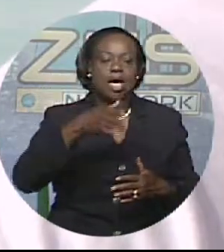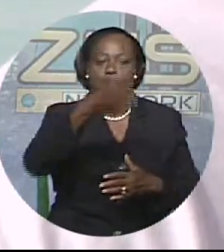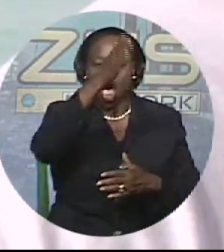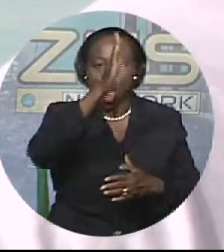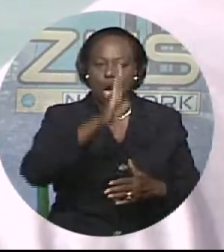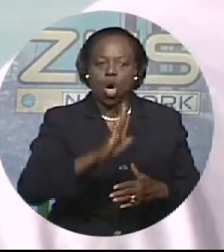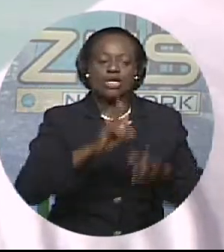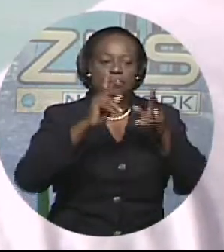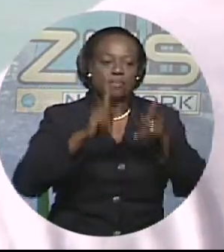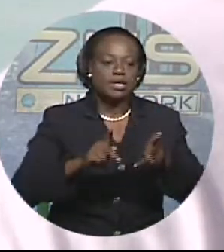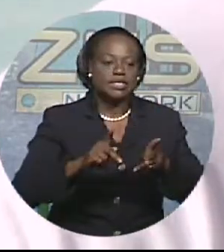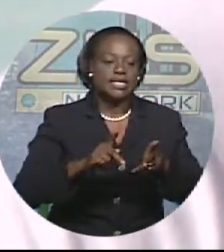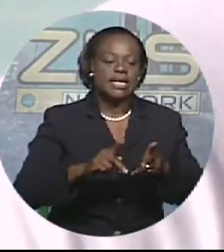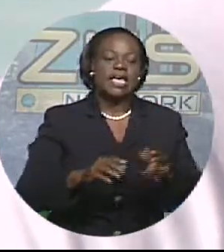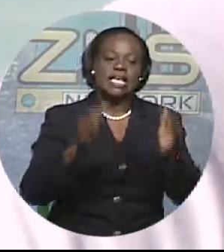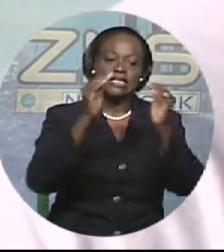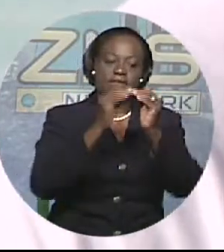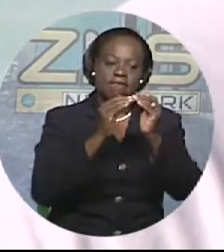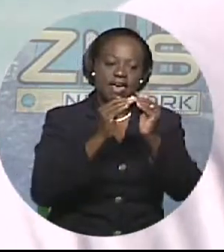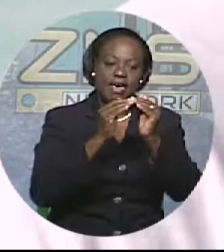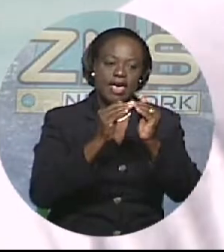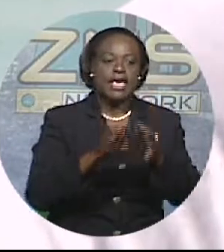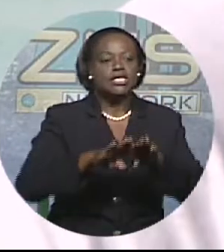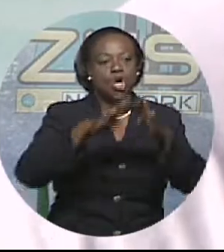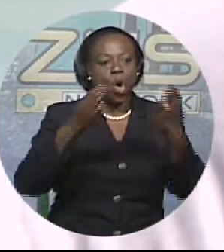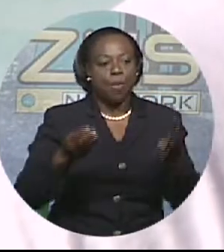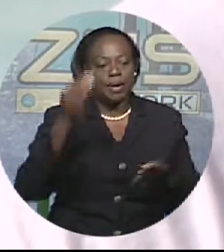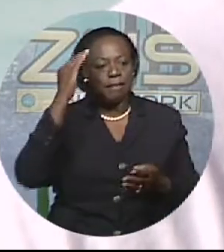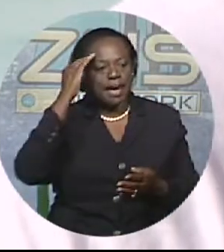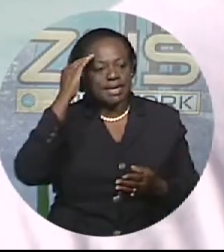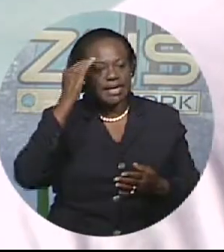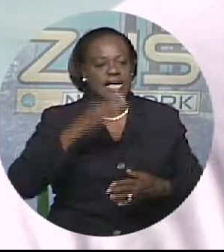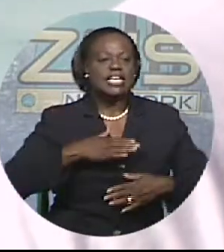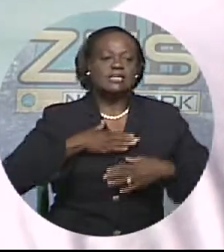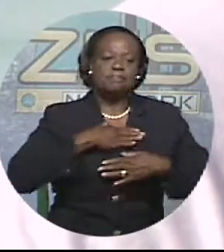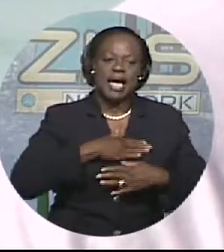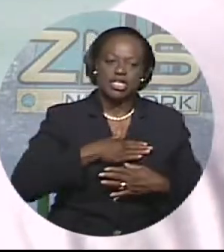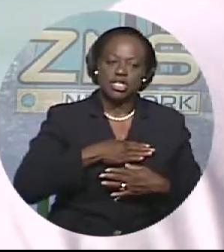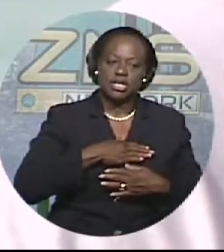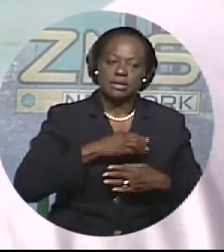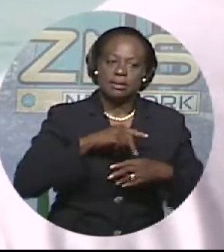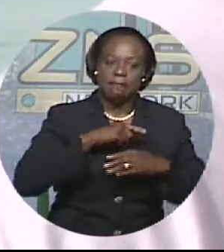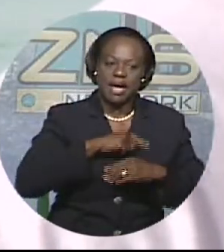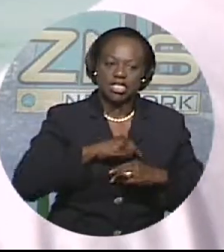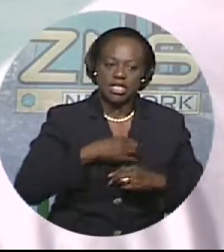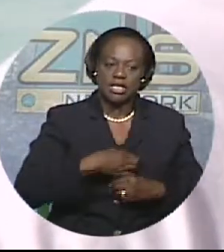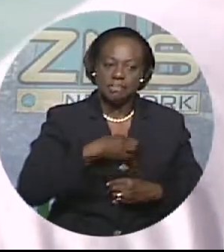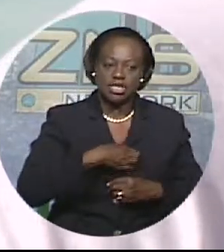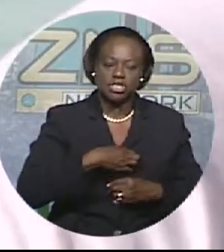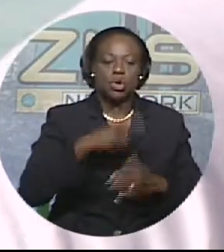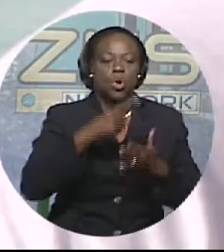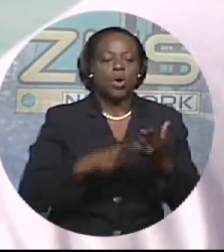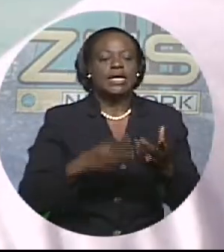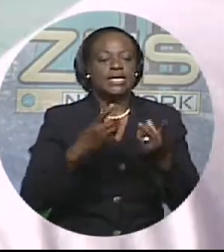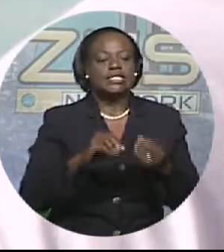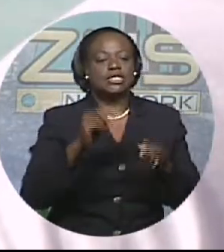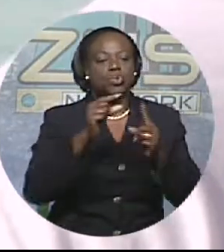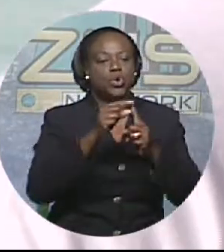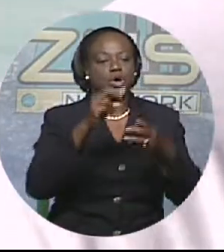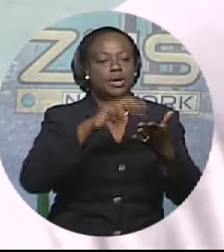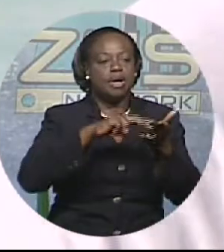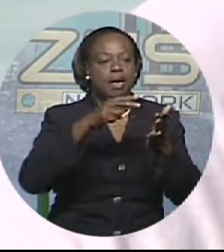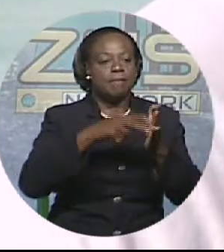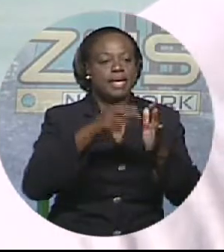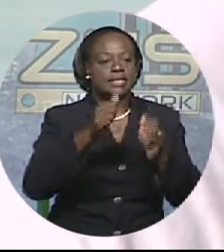he's fair, he's open-minded, he's passionate about what he does, his word is what it means a lot. And I think he's going to bring a